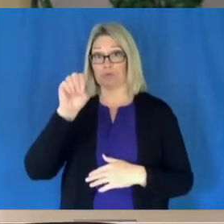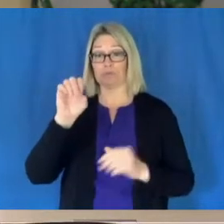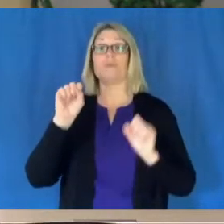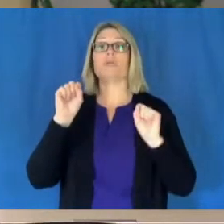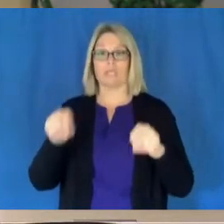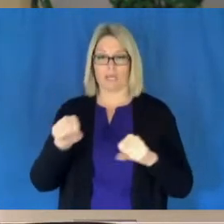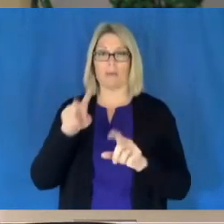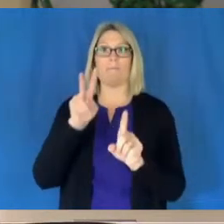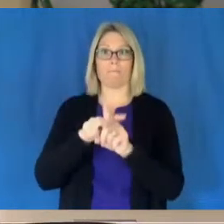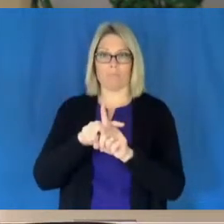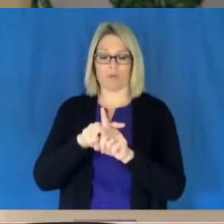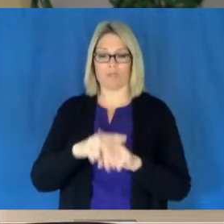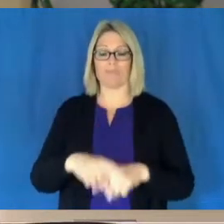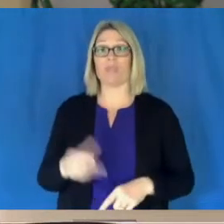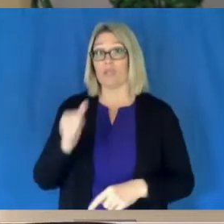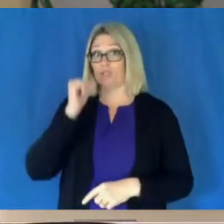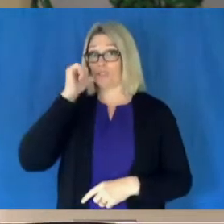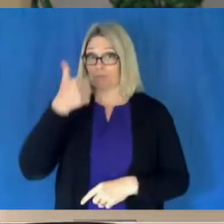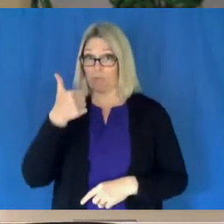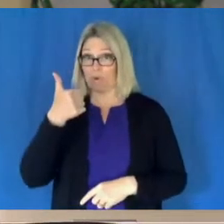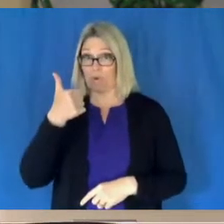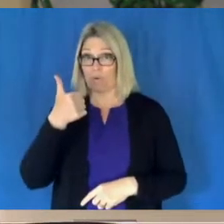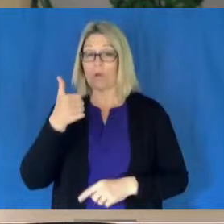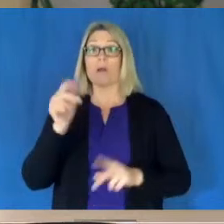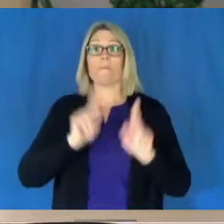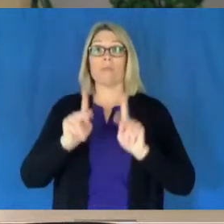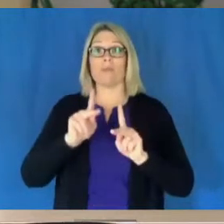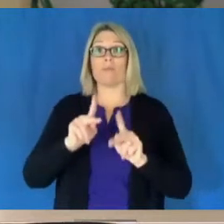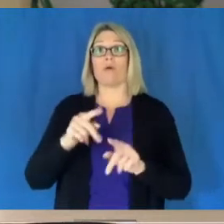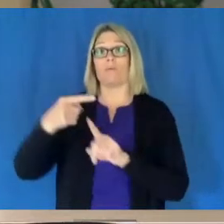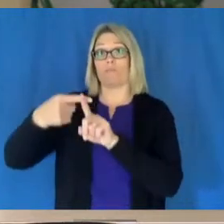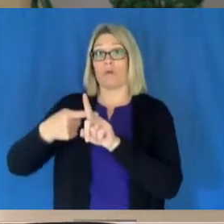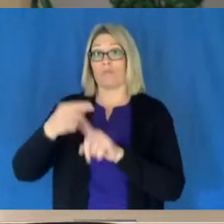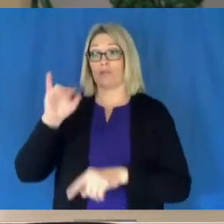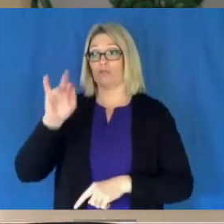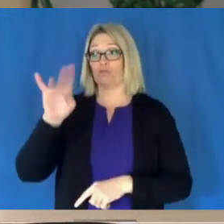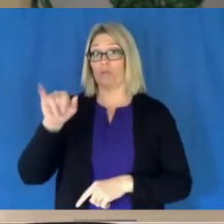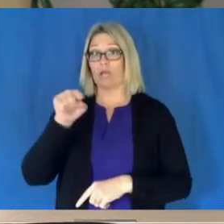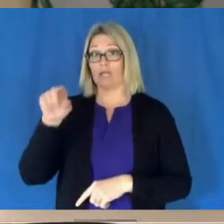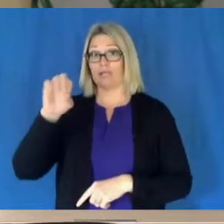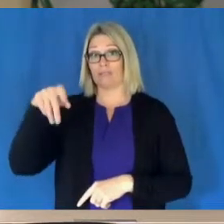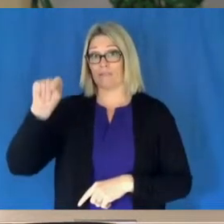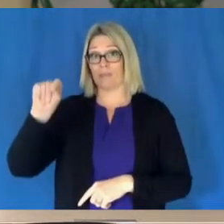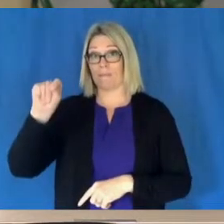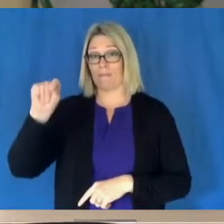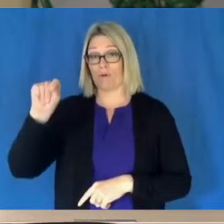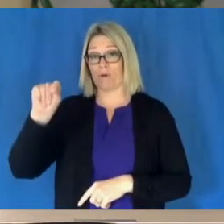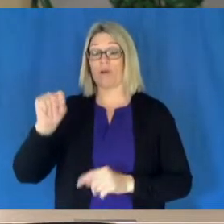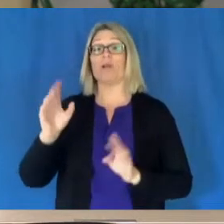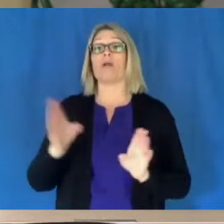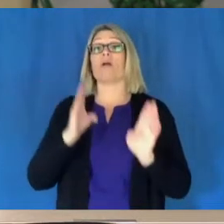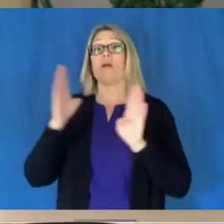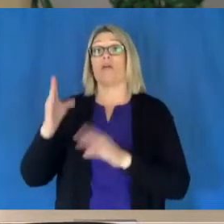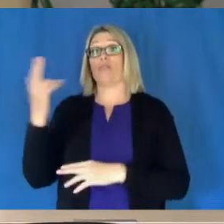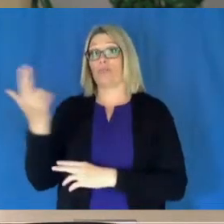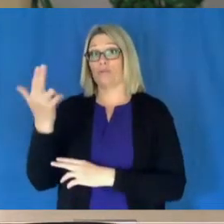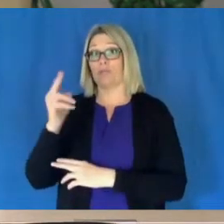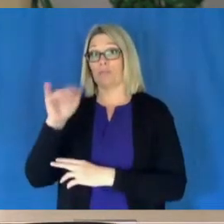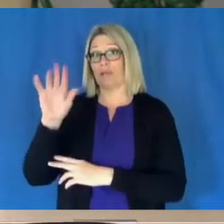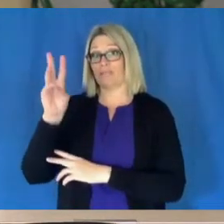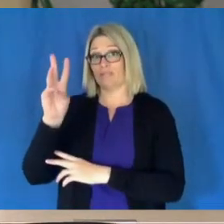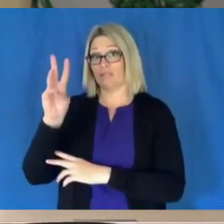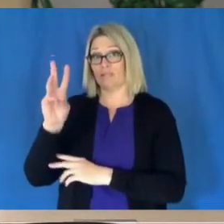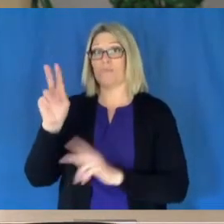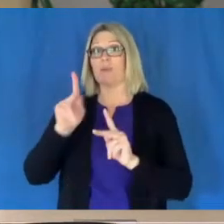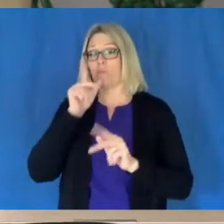appointments. And beginning tomorrow, individuals born in the months of July through September, and on Thursday, May 6th, the individuals